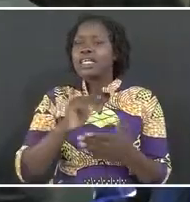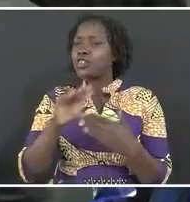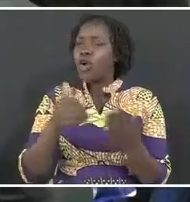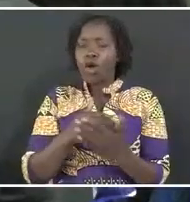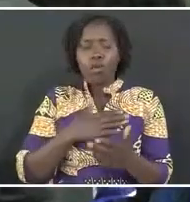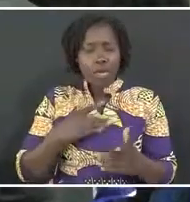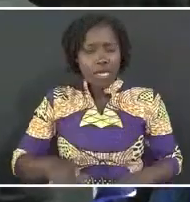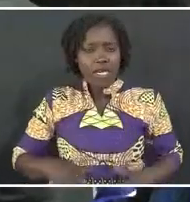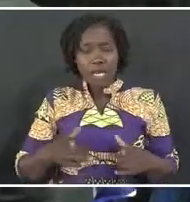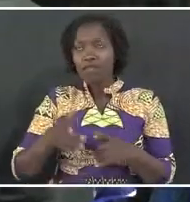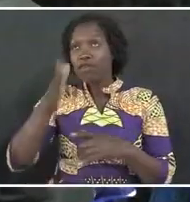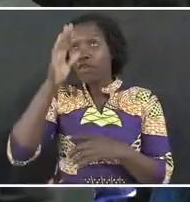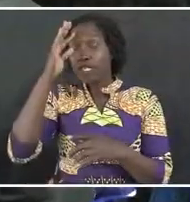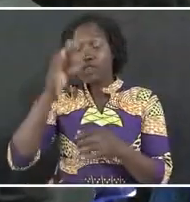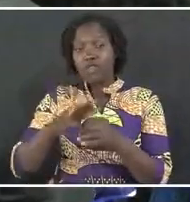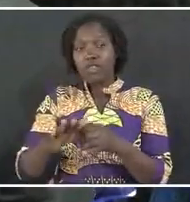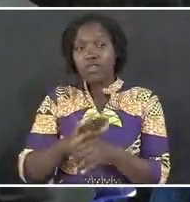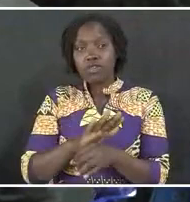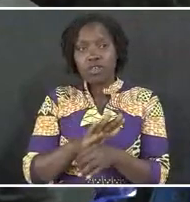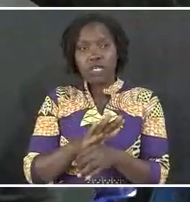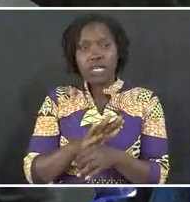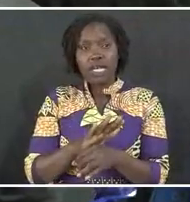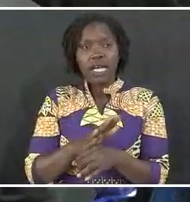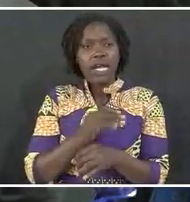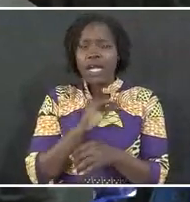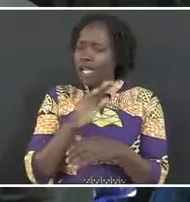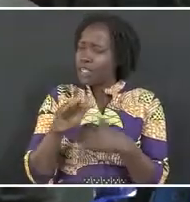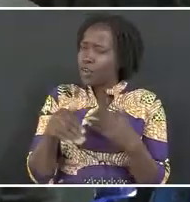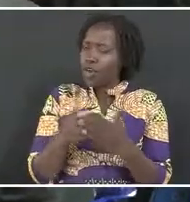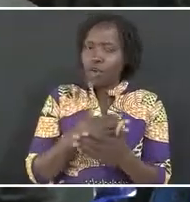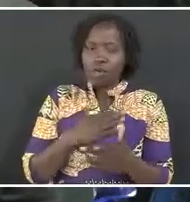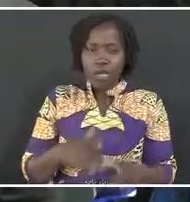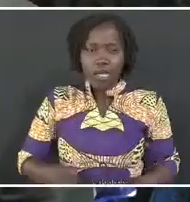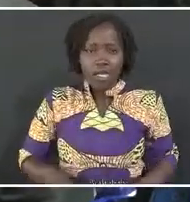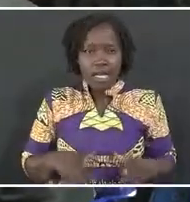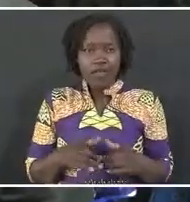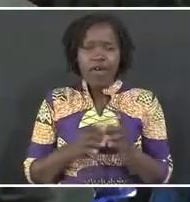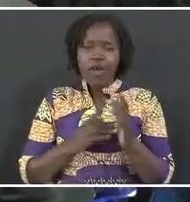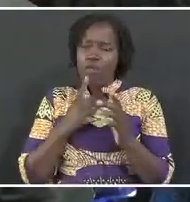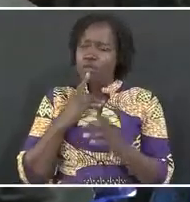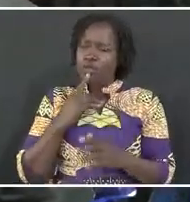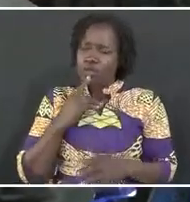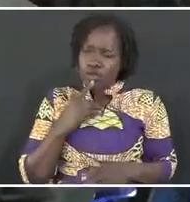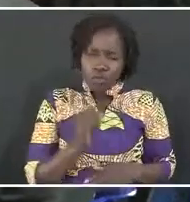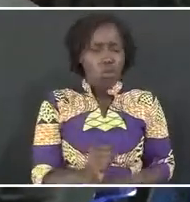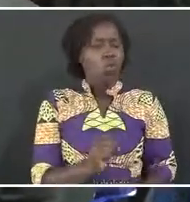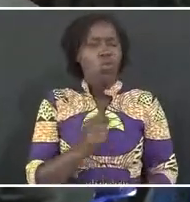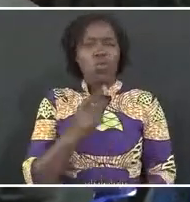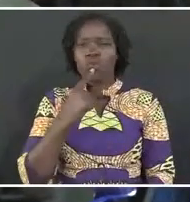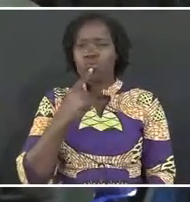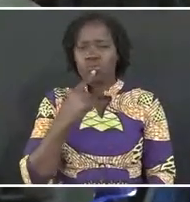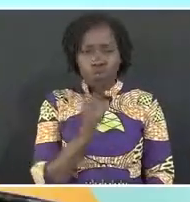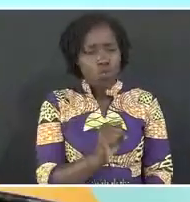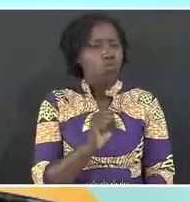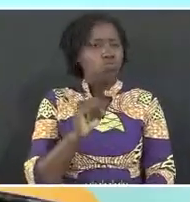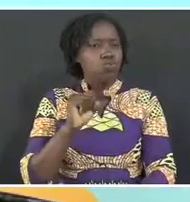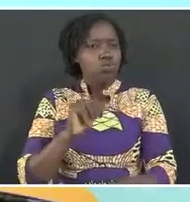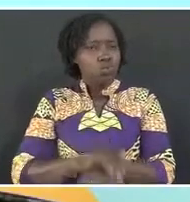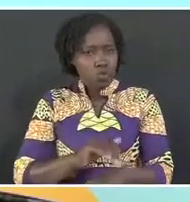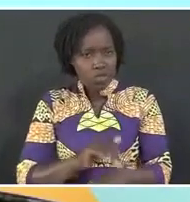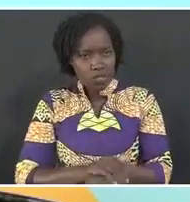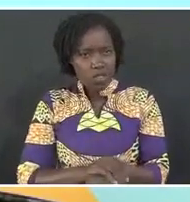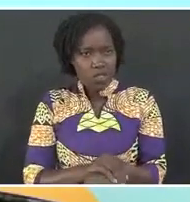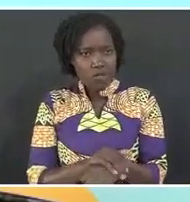life you have been faithful. And all my life you've been so, so good.